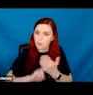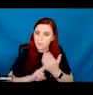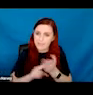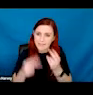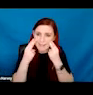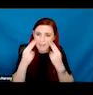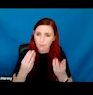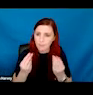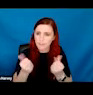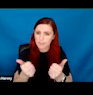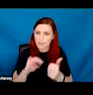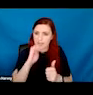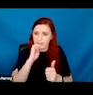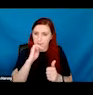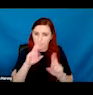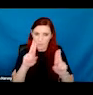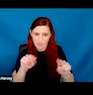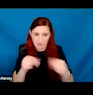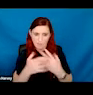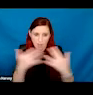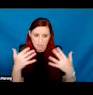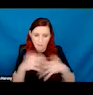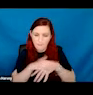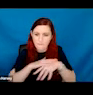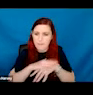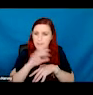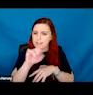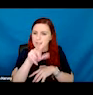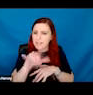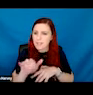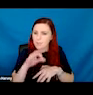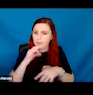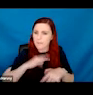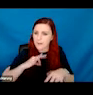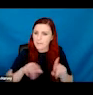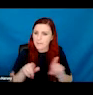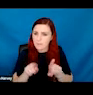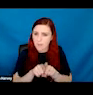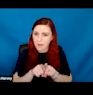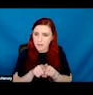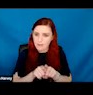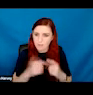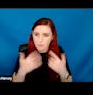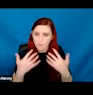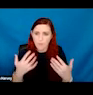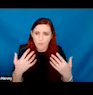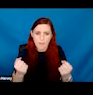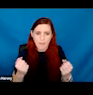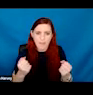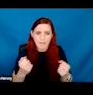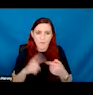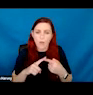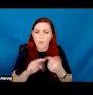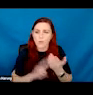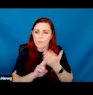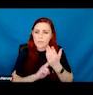has provided significant sensory benefits. And we've now started to focus on the design and installation of communication boards to